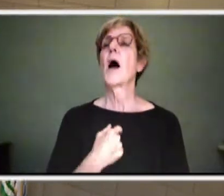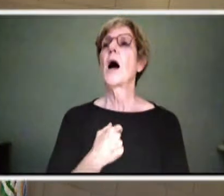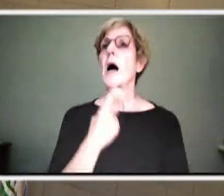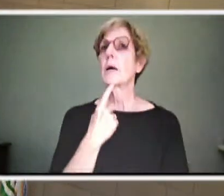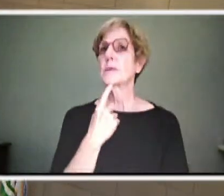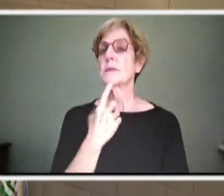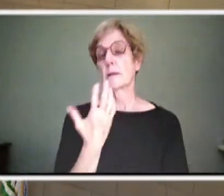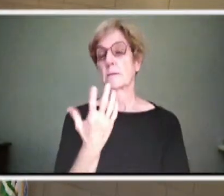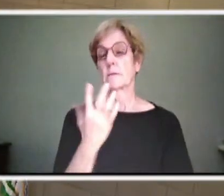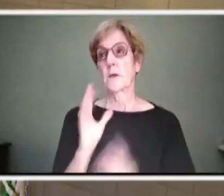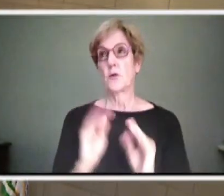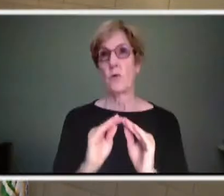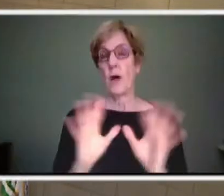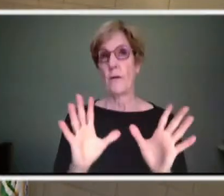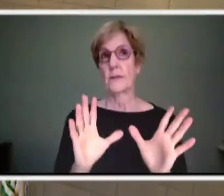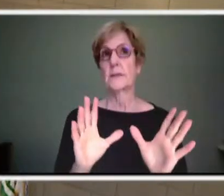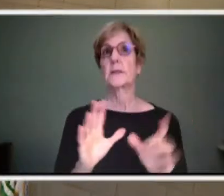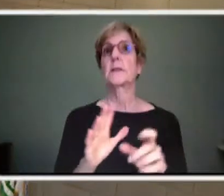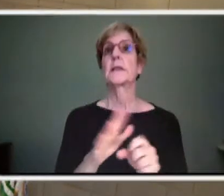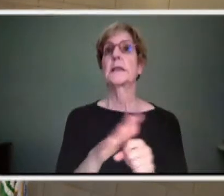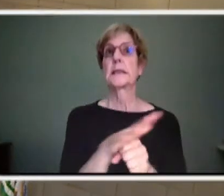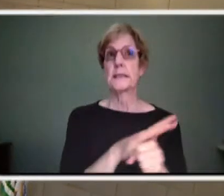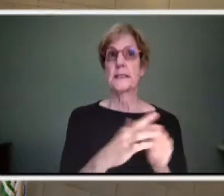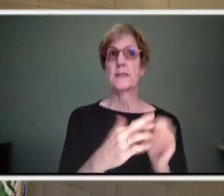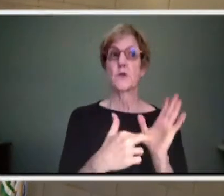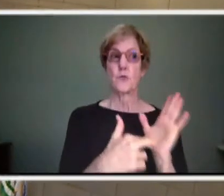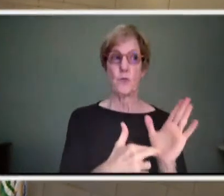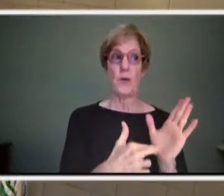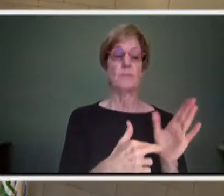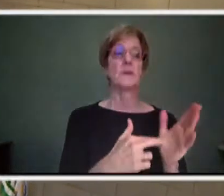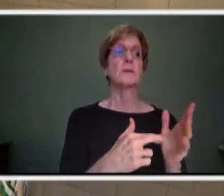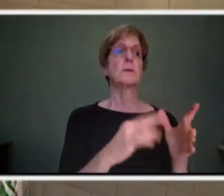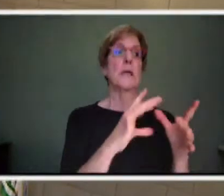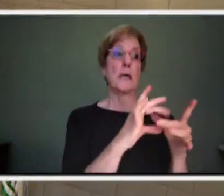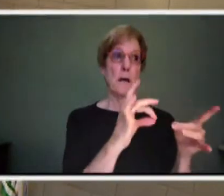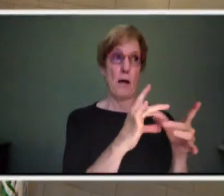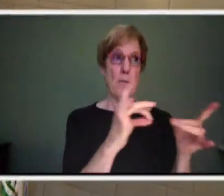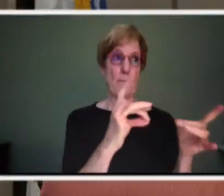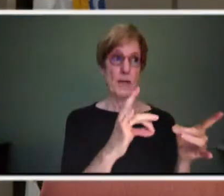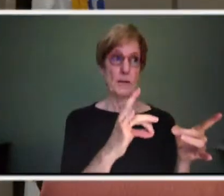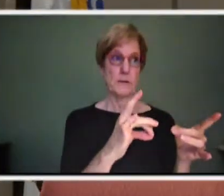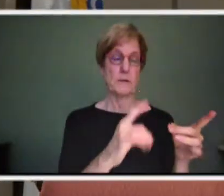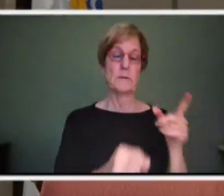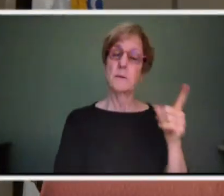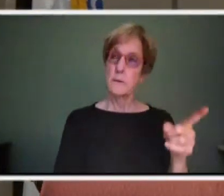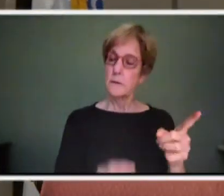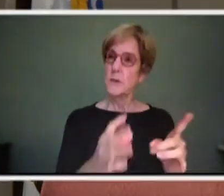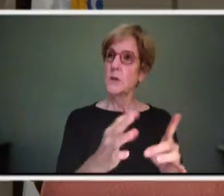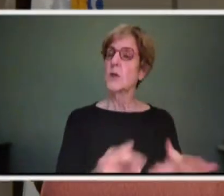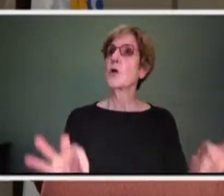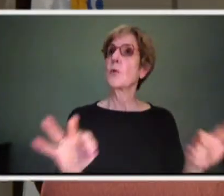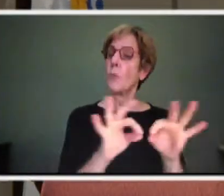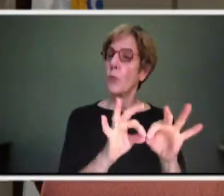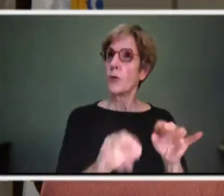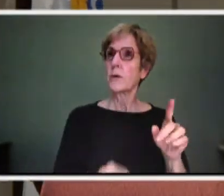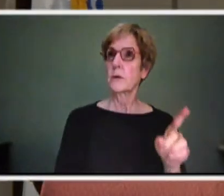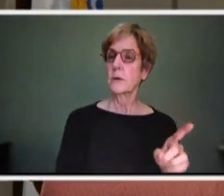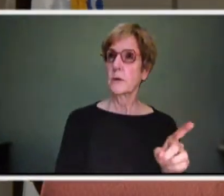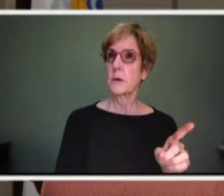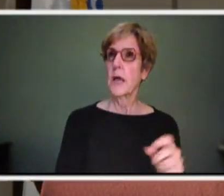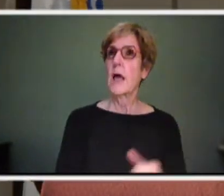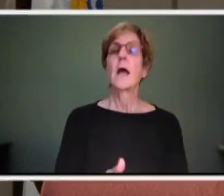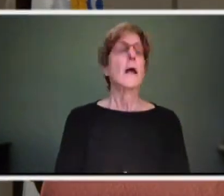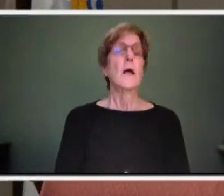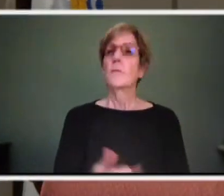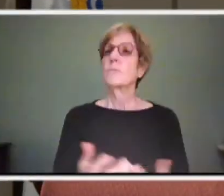obviously district reps' comments weigh heavily on all of us, and they should, this is we